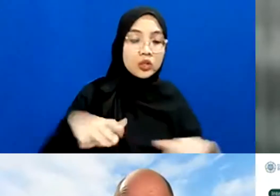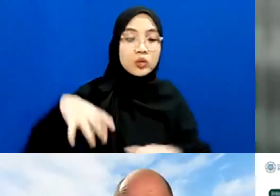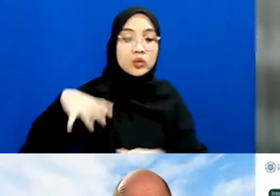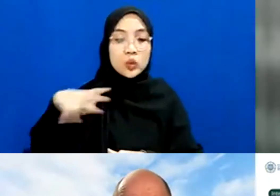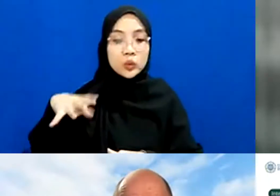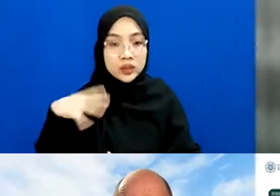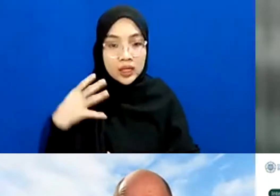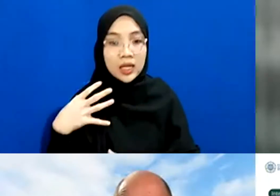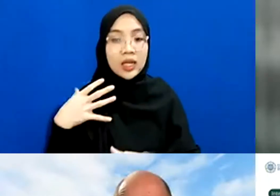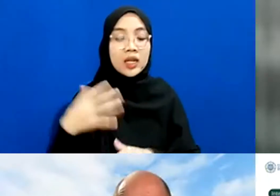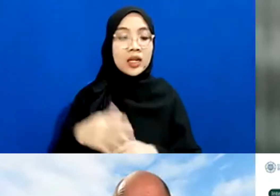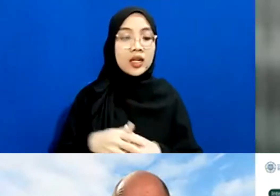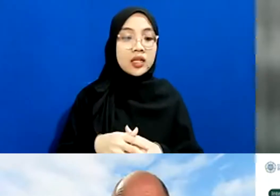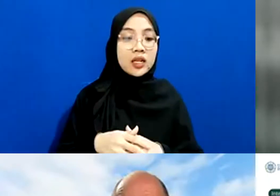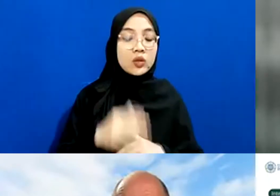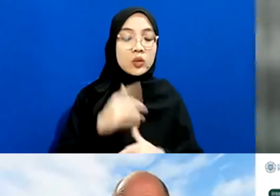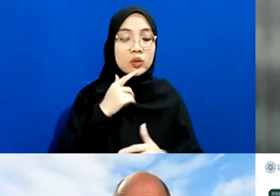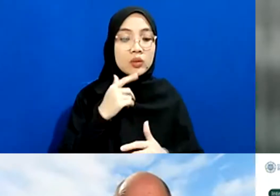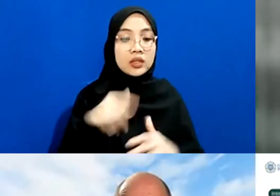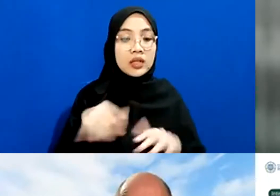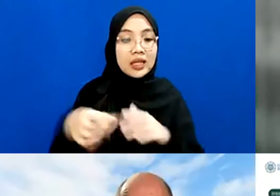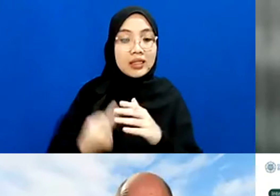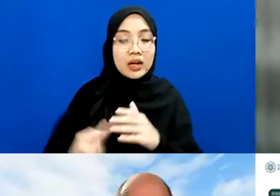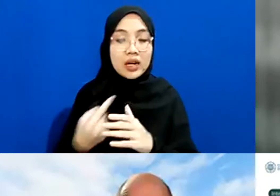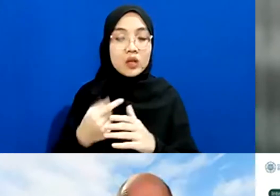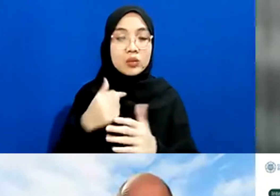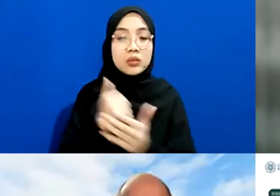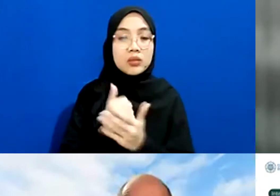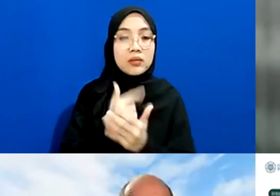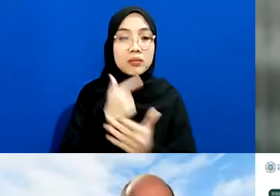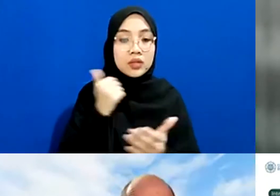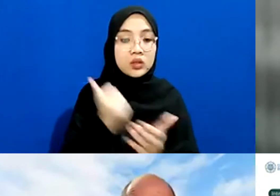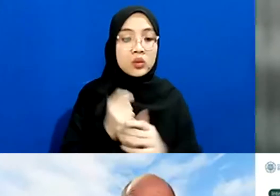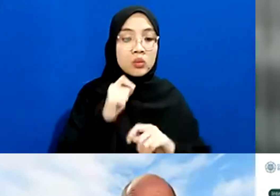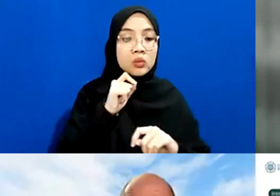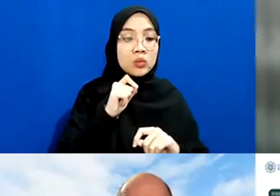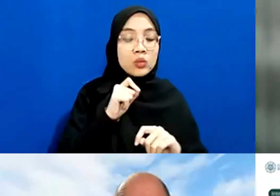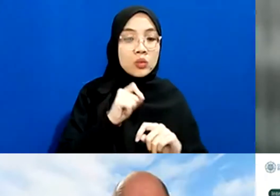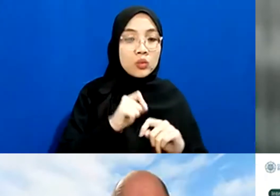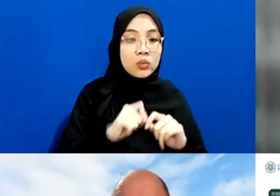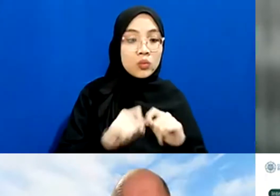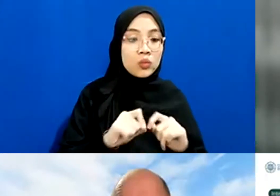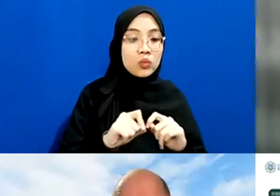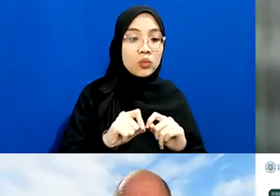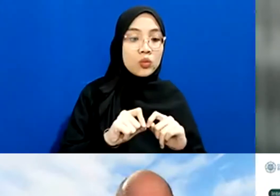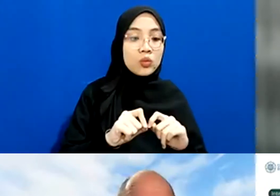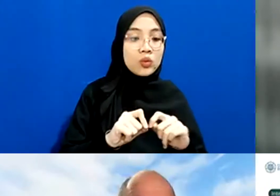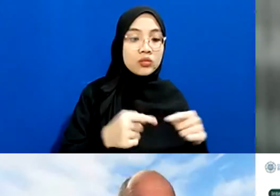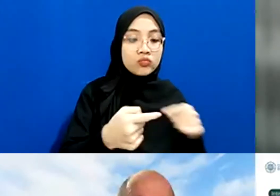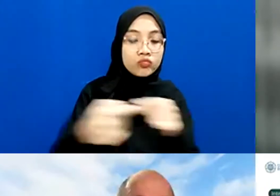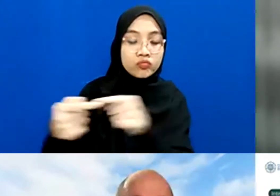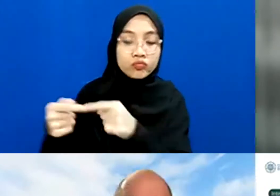more importantly, in terms of creating academic exchange between different universities